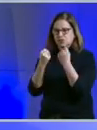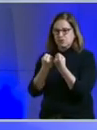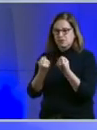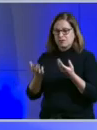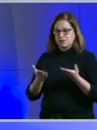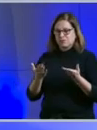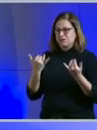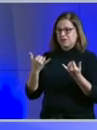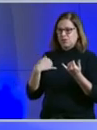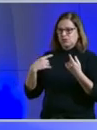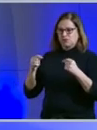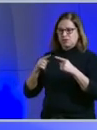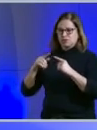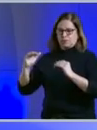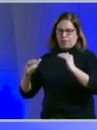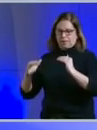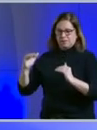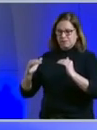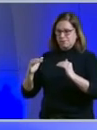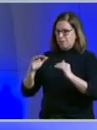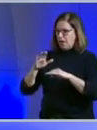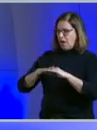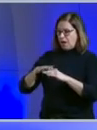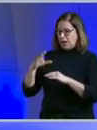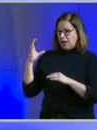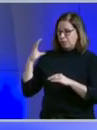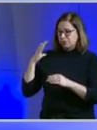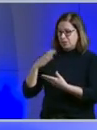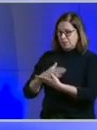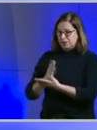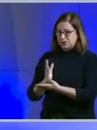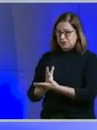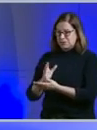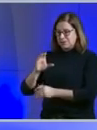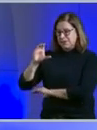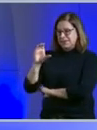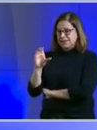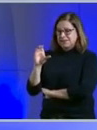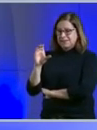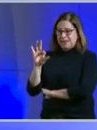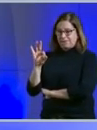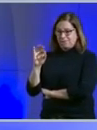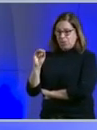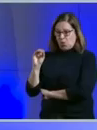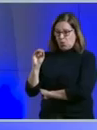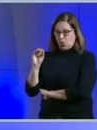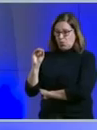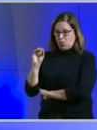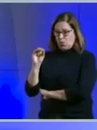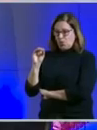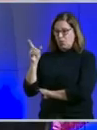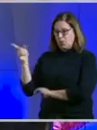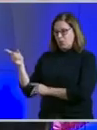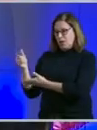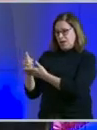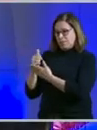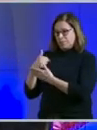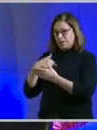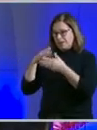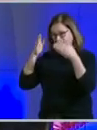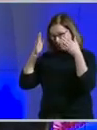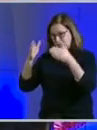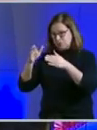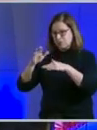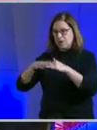to ask the CFO, since you've been our CFO, you've really, helped us focus on the infrastructure in the city and making